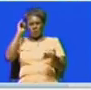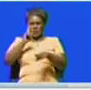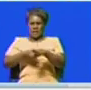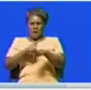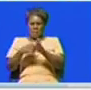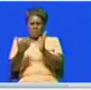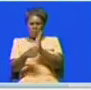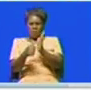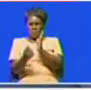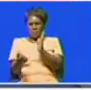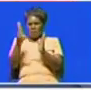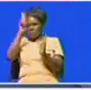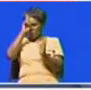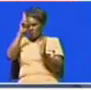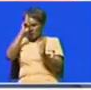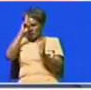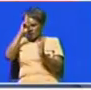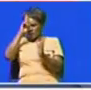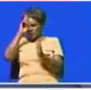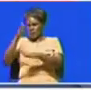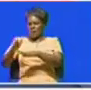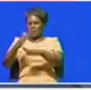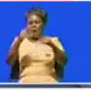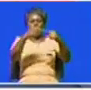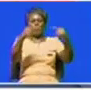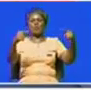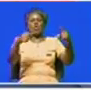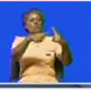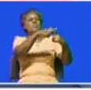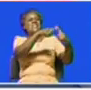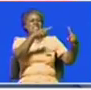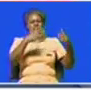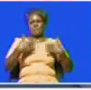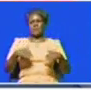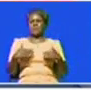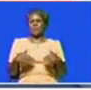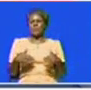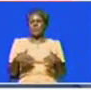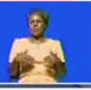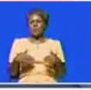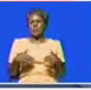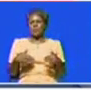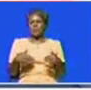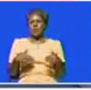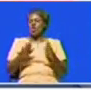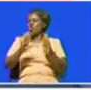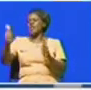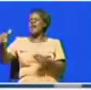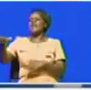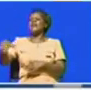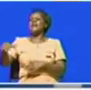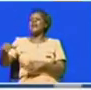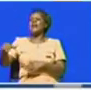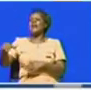any problem, the police are usually deployed to the opposition areas to kill people and put them in body bags, not anywhere else.